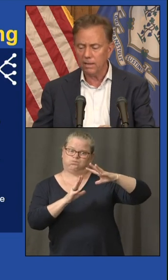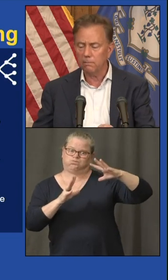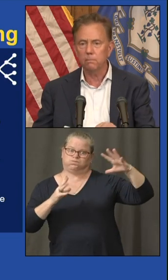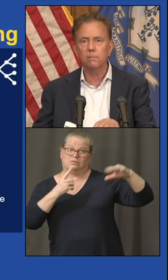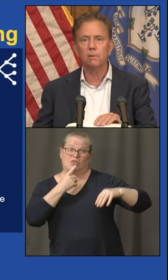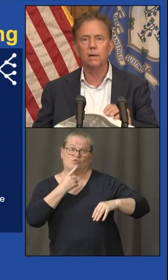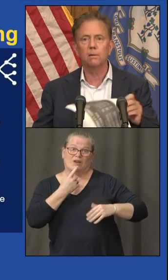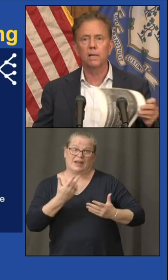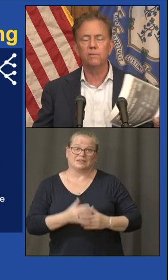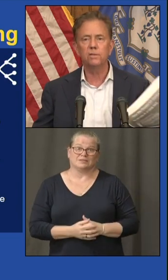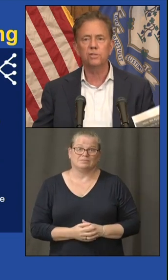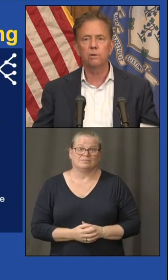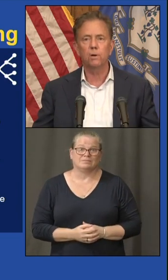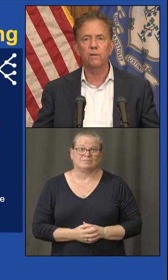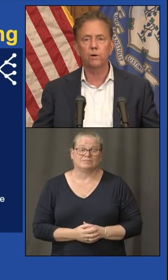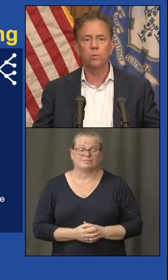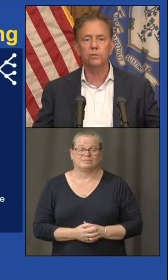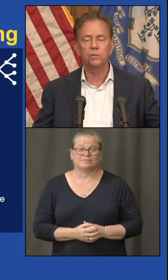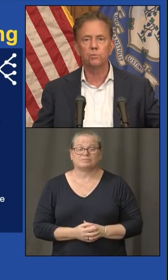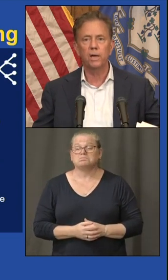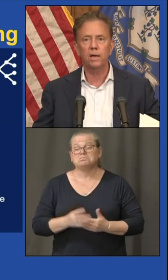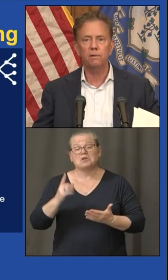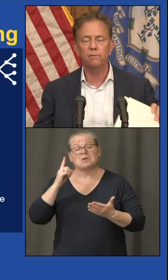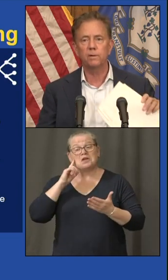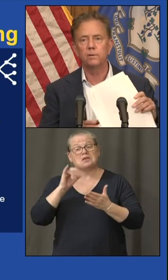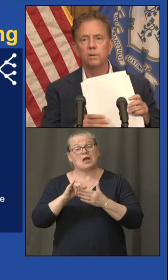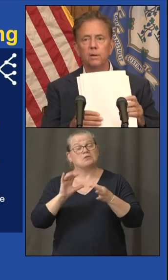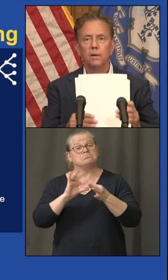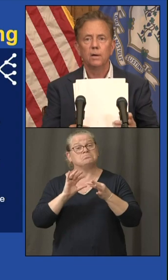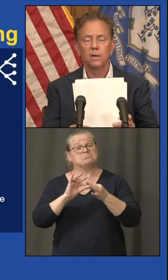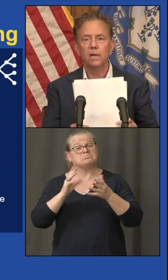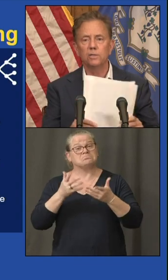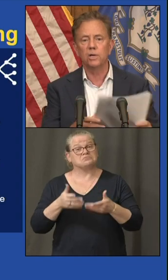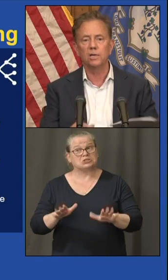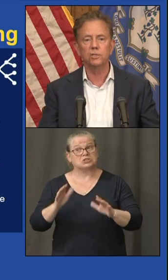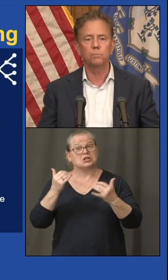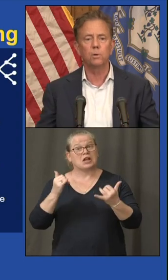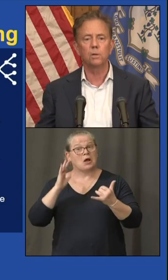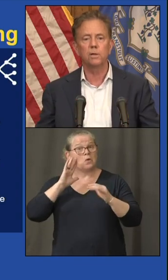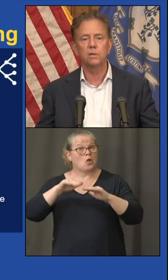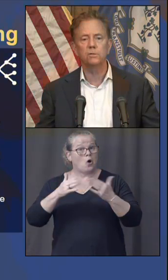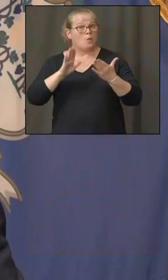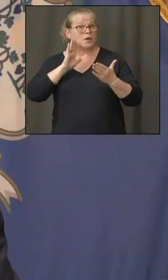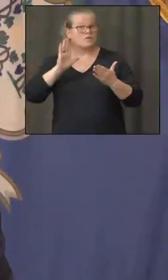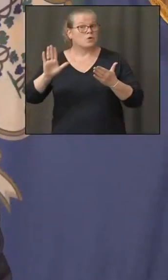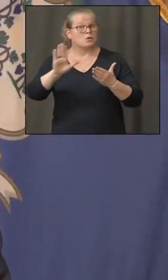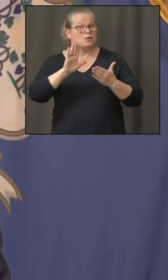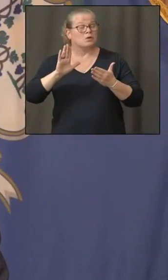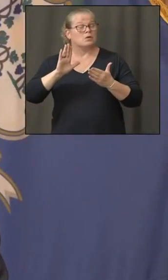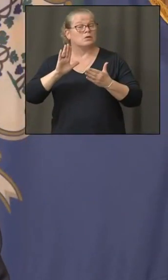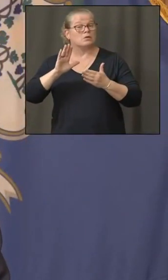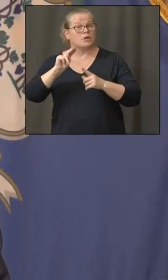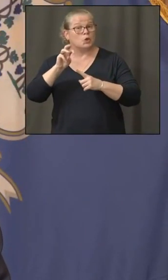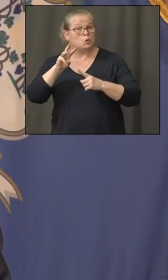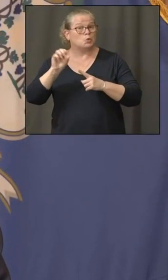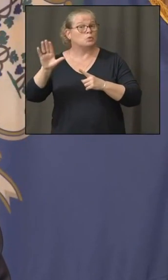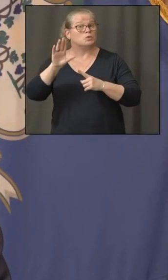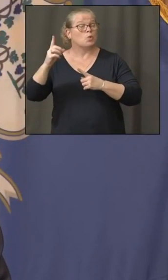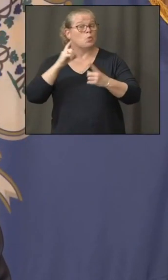that, I'll leave it and see what other questions we have. And again, Josh and Paul are here, so let's go at